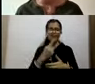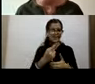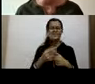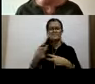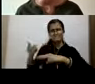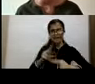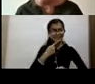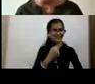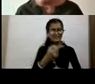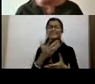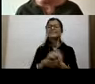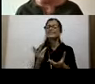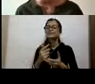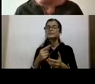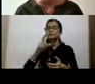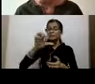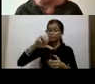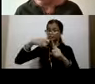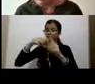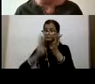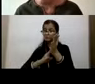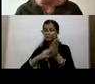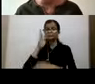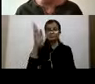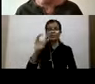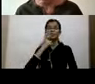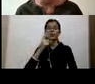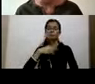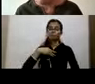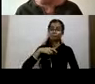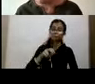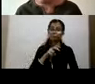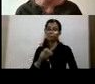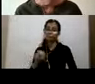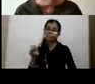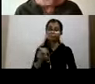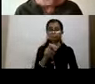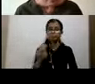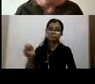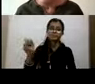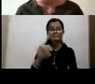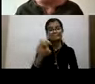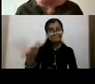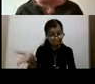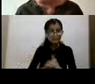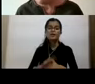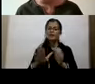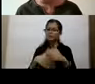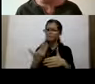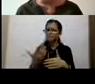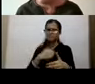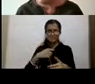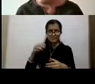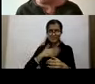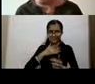so Virendra used to walk nine kilometers a day to go to college from his village. And he used to walk through this forest. And he said, you know, I have been walking through